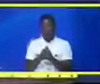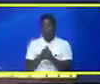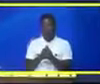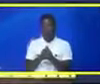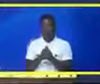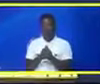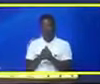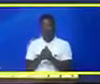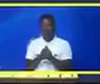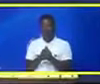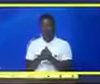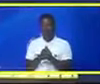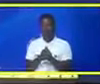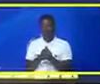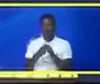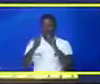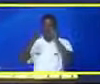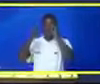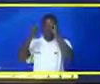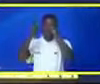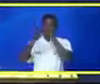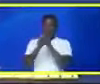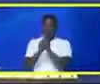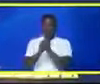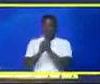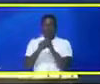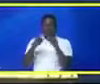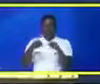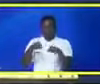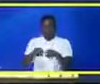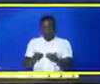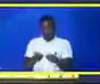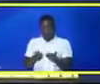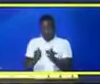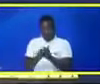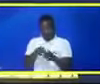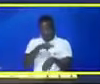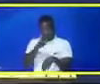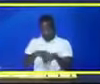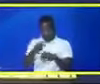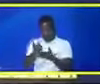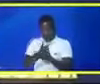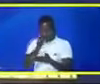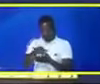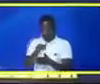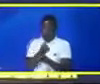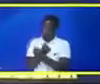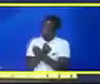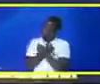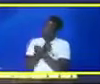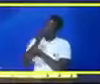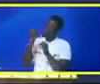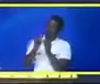My final prayer for Ghana. Father, this is a land and this is a nation that loves you and calls upon your